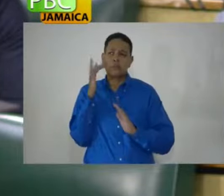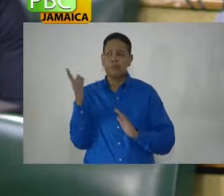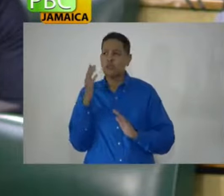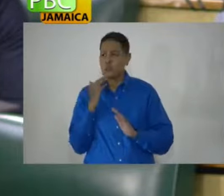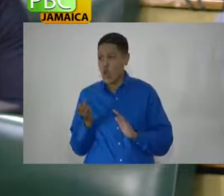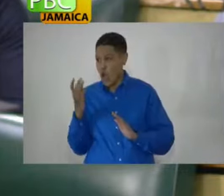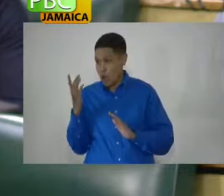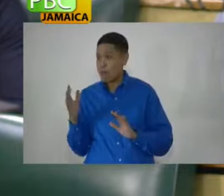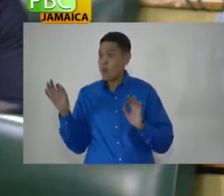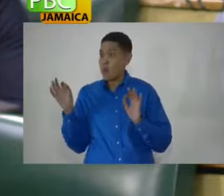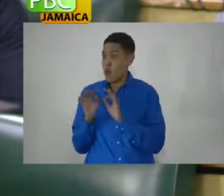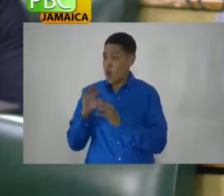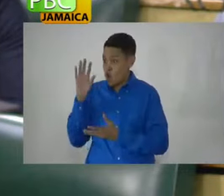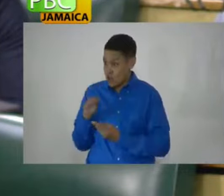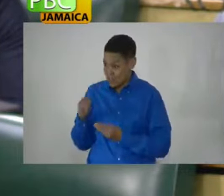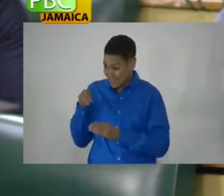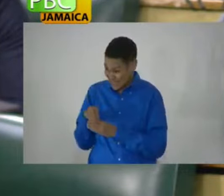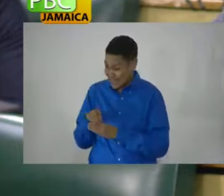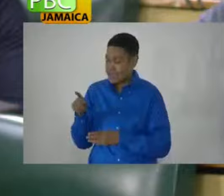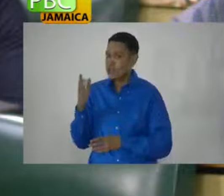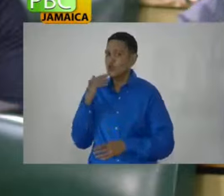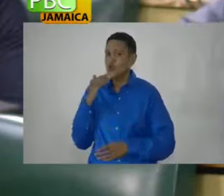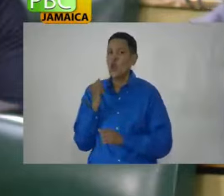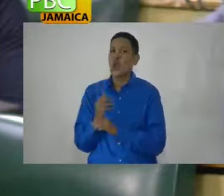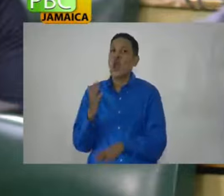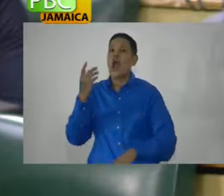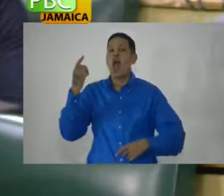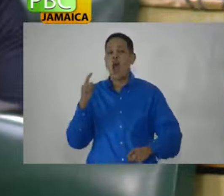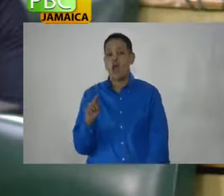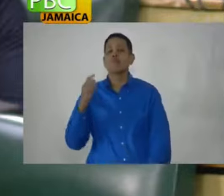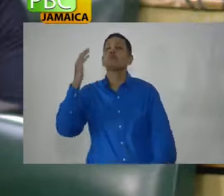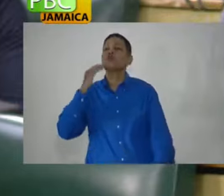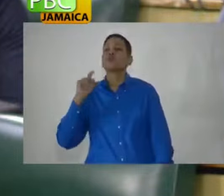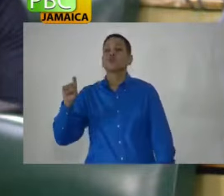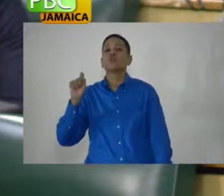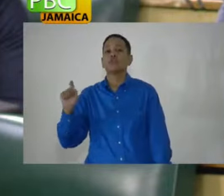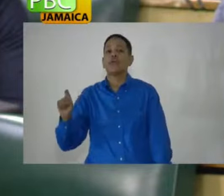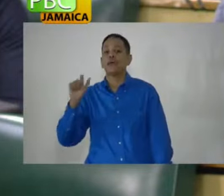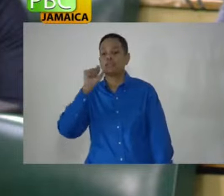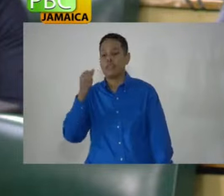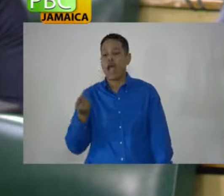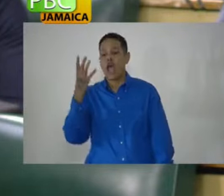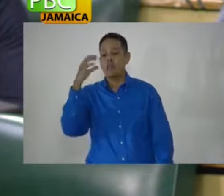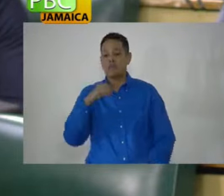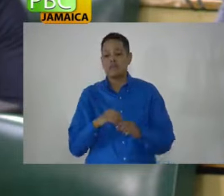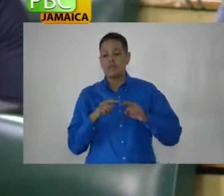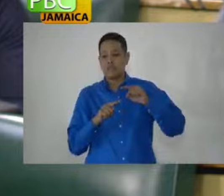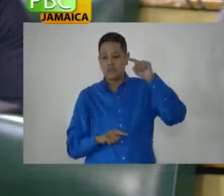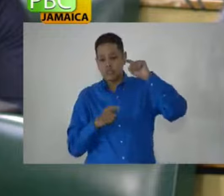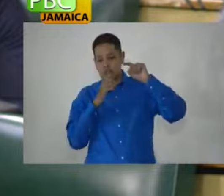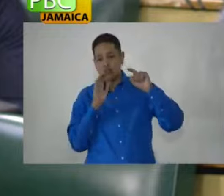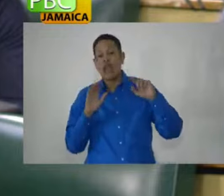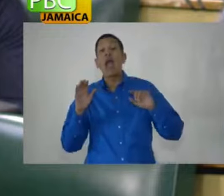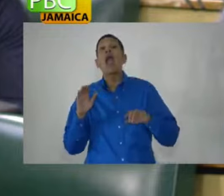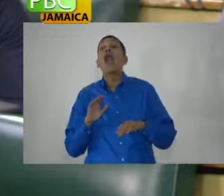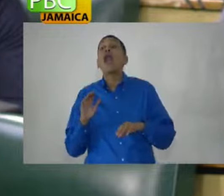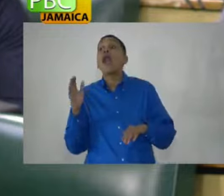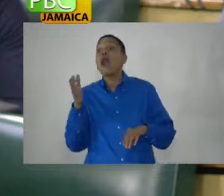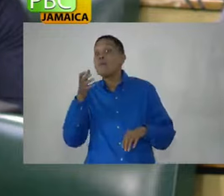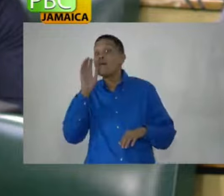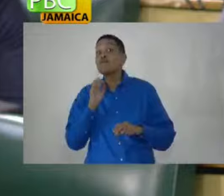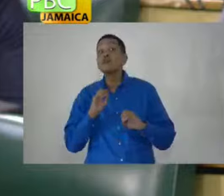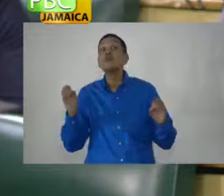is the sugar that causes the harm, so it is the sugar that should be taxed. A beverage with no added sugar